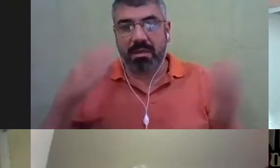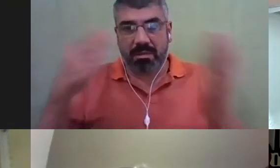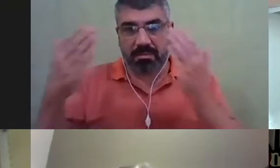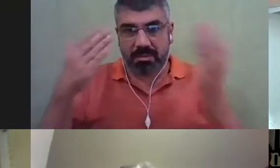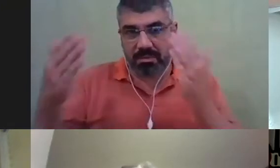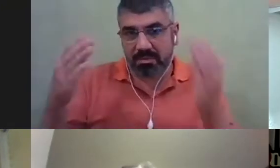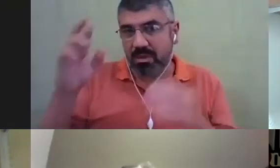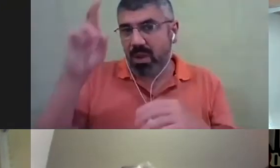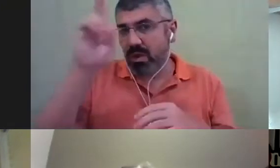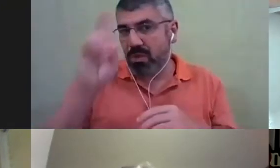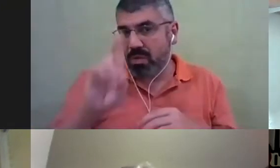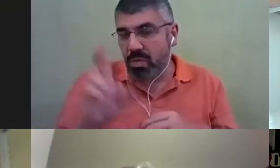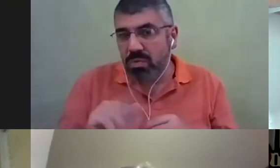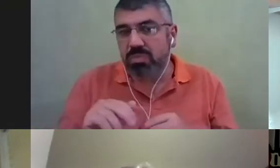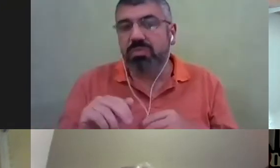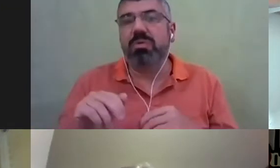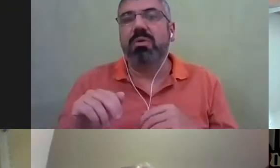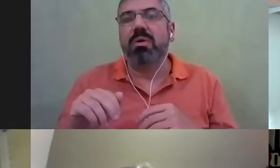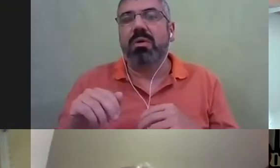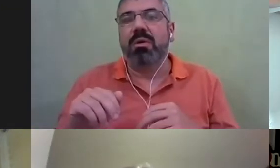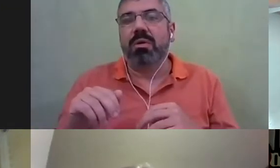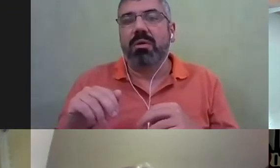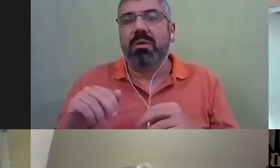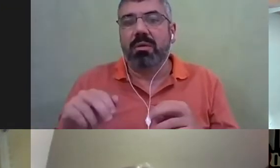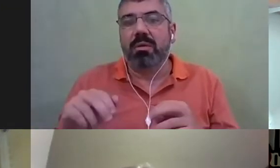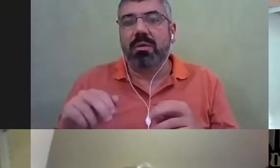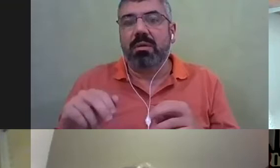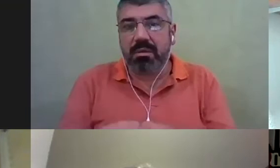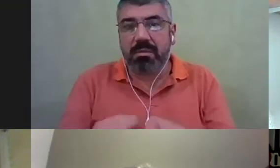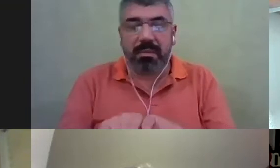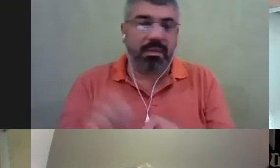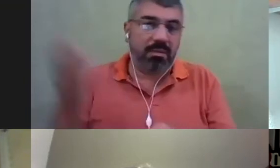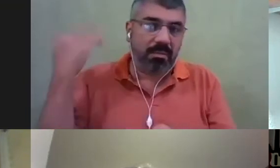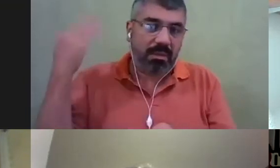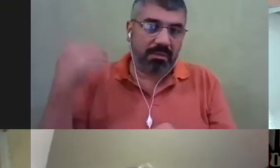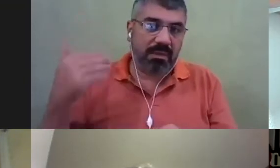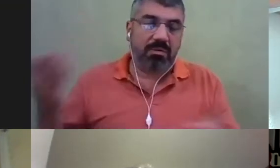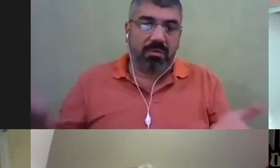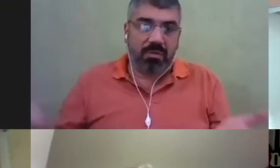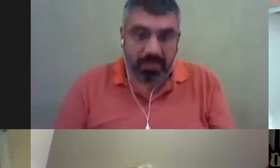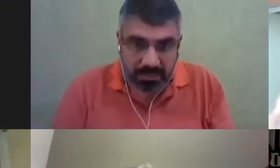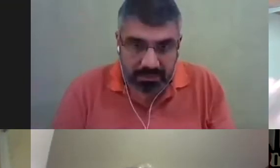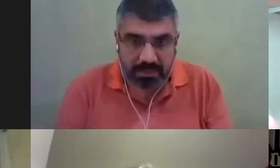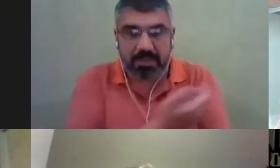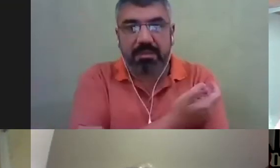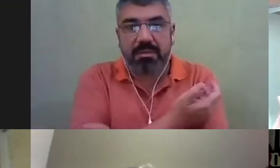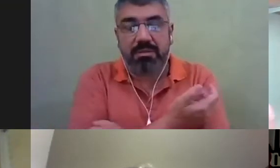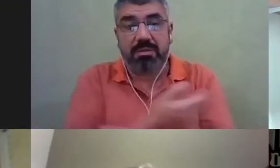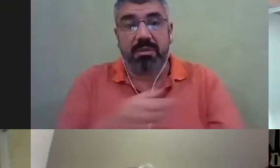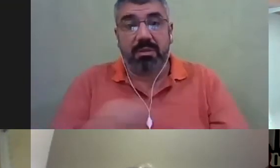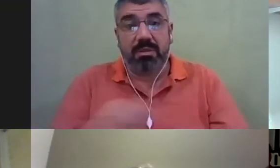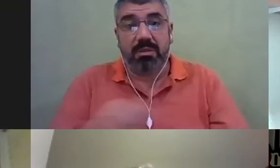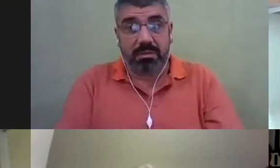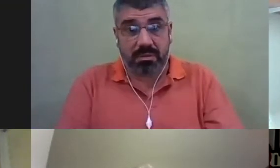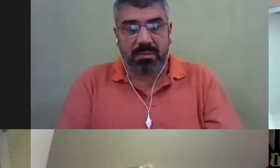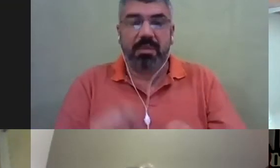that history has to do only with the past and the present, but it has also to do with the